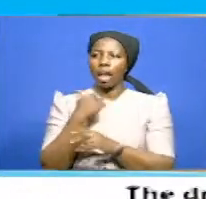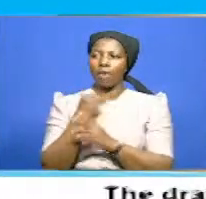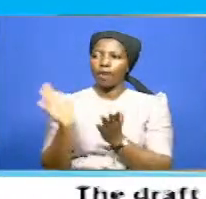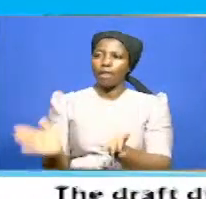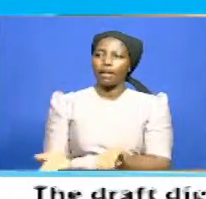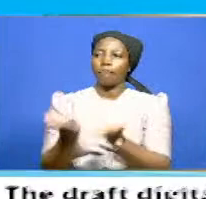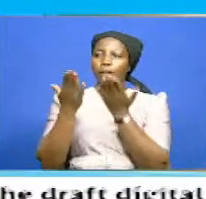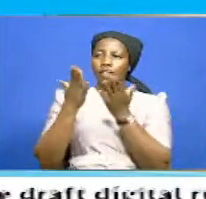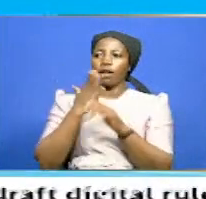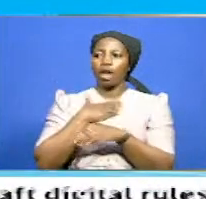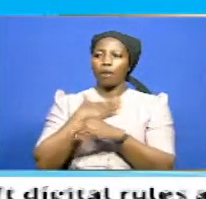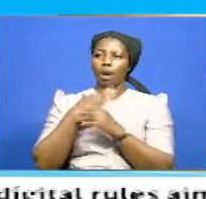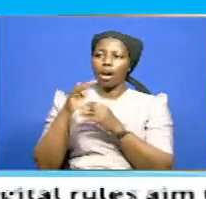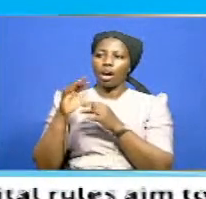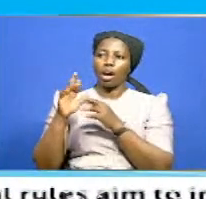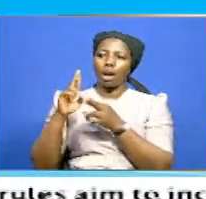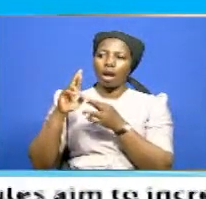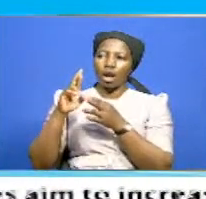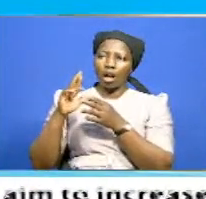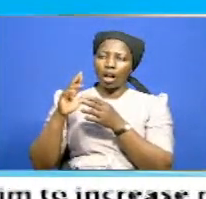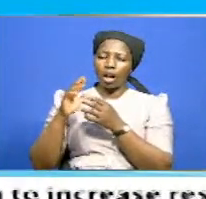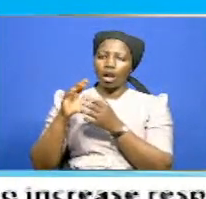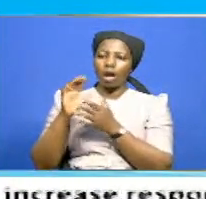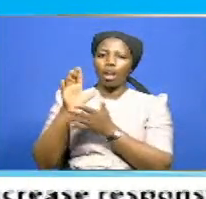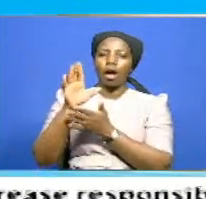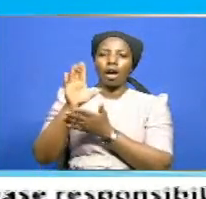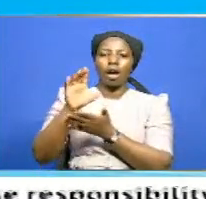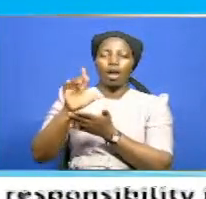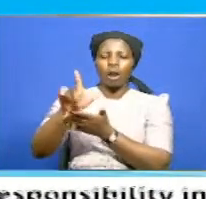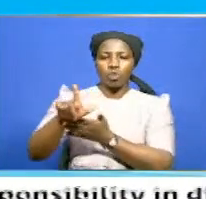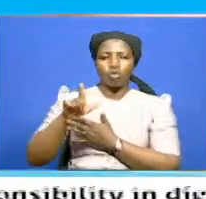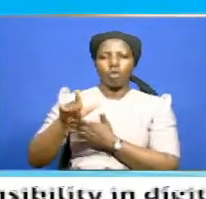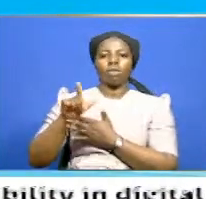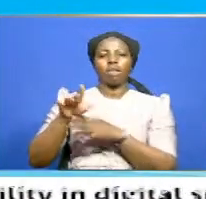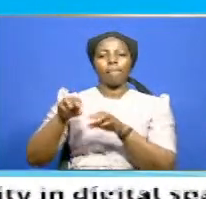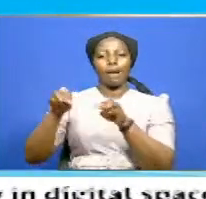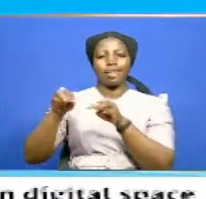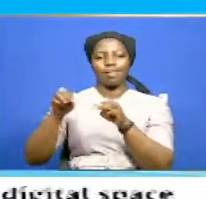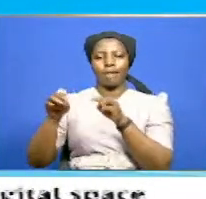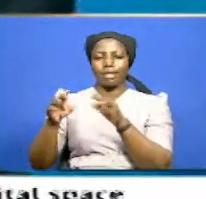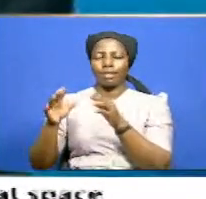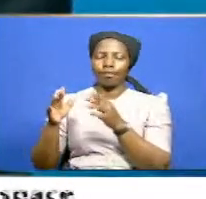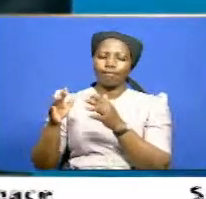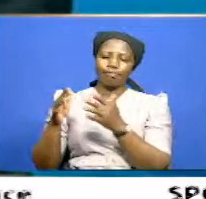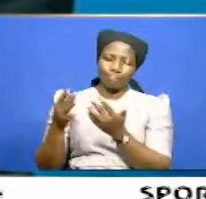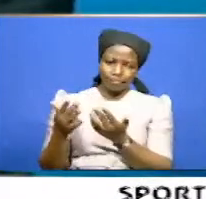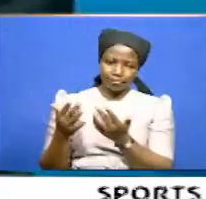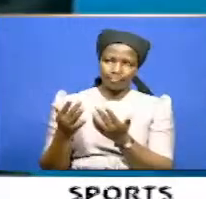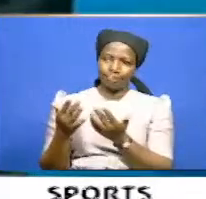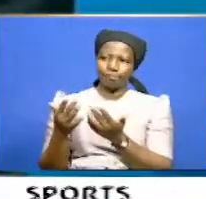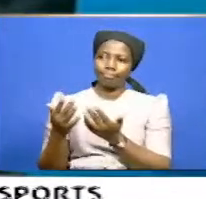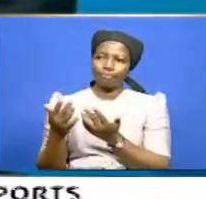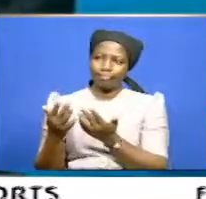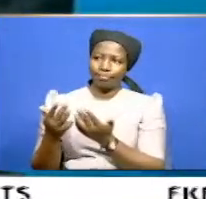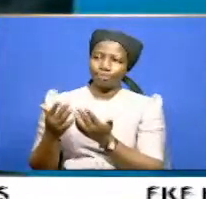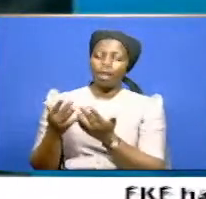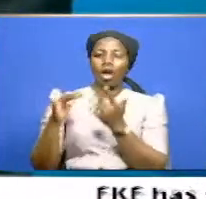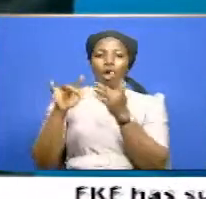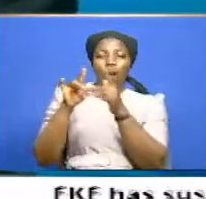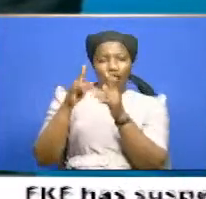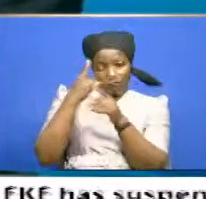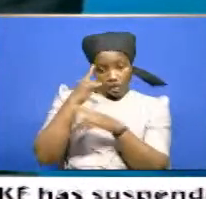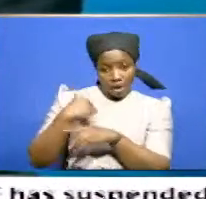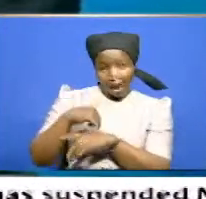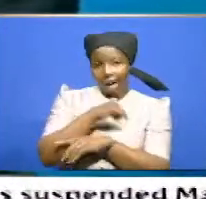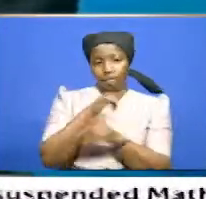our relationship management, credit relationship management, so that we understand our customers fully. We